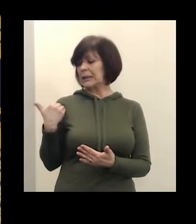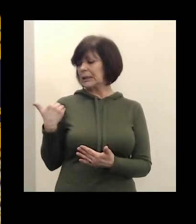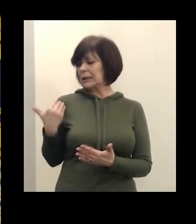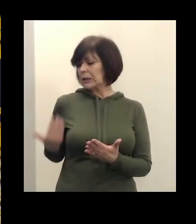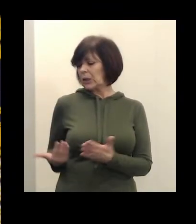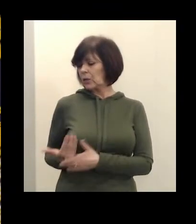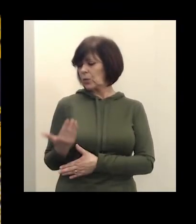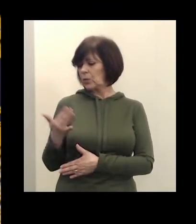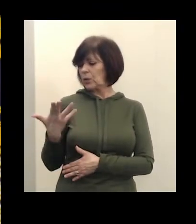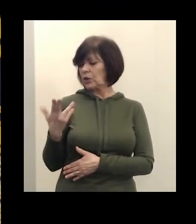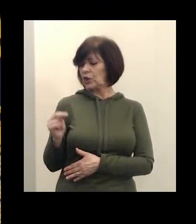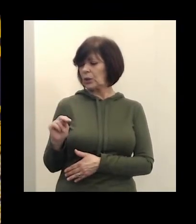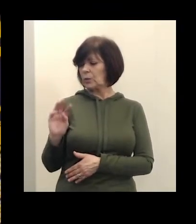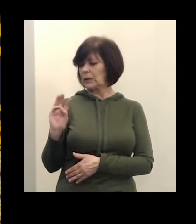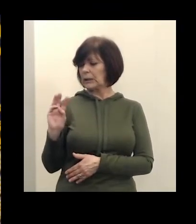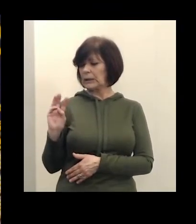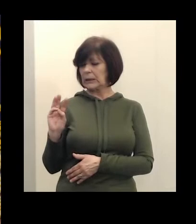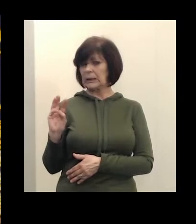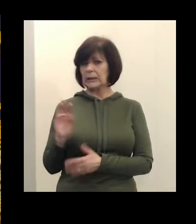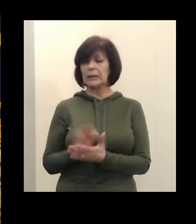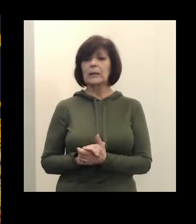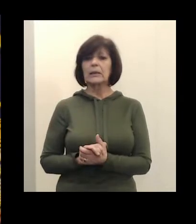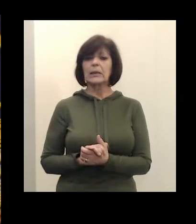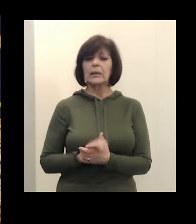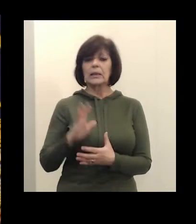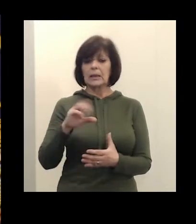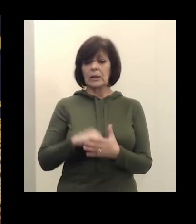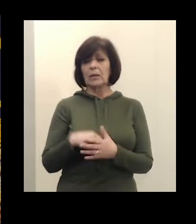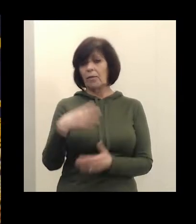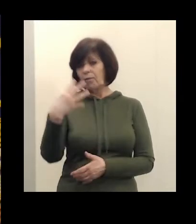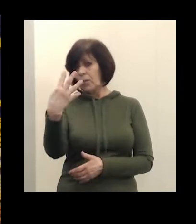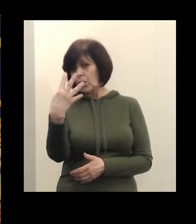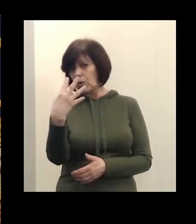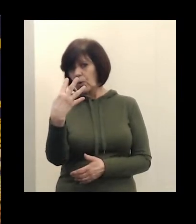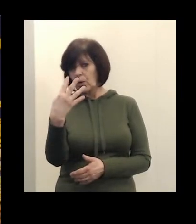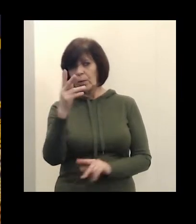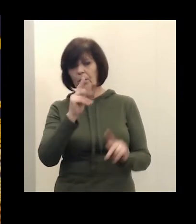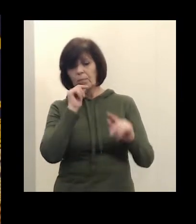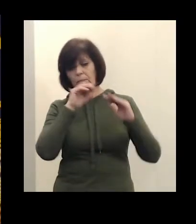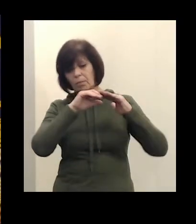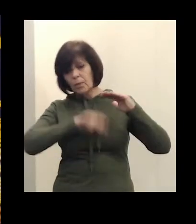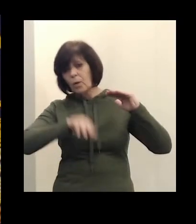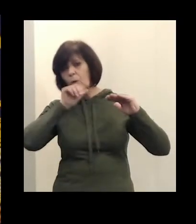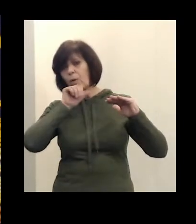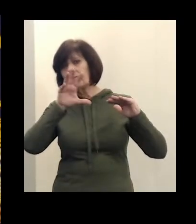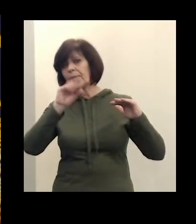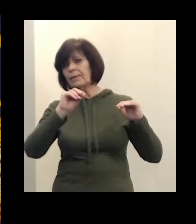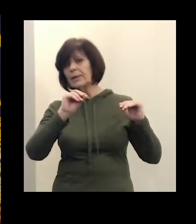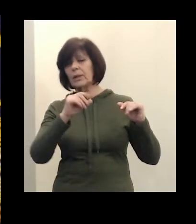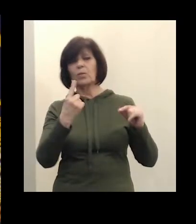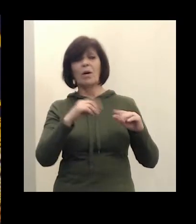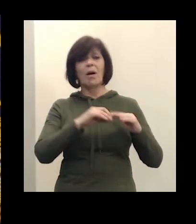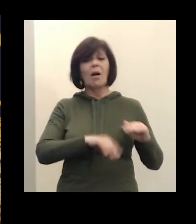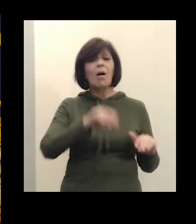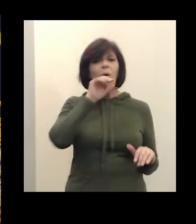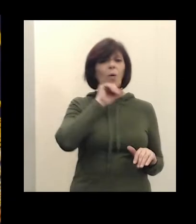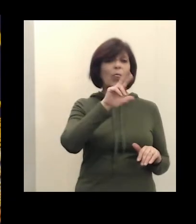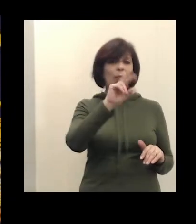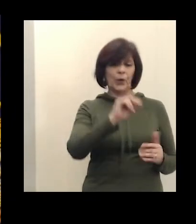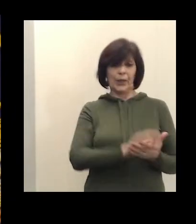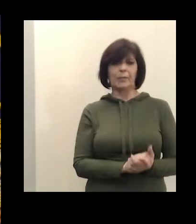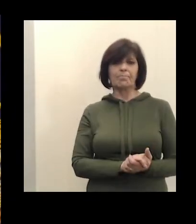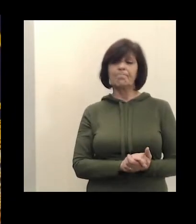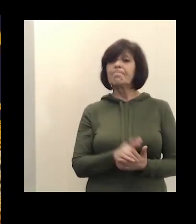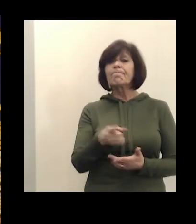6th last week, including 4 individuals who were under the age of 50, one who was under the age of 30. So you can die